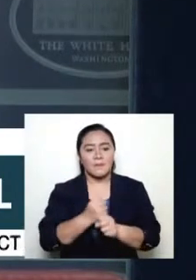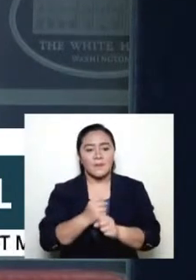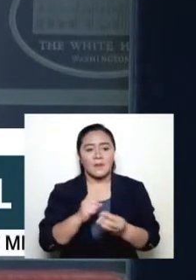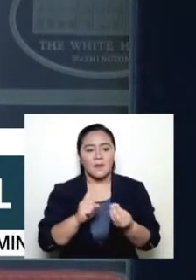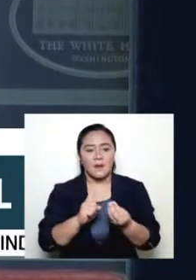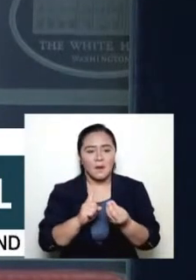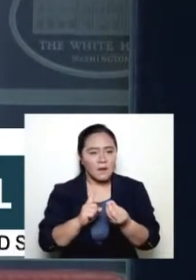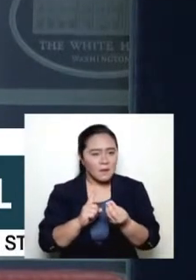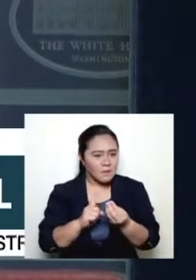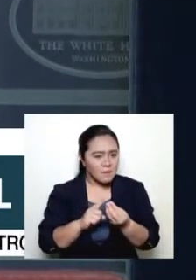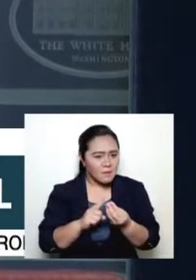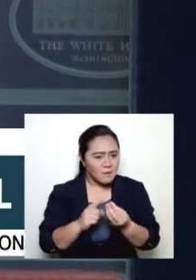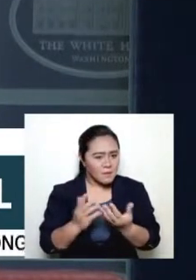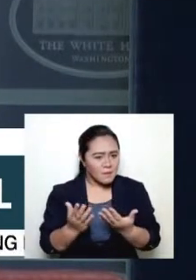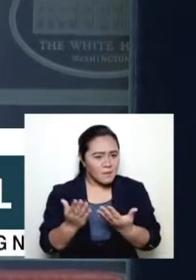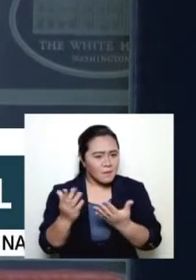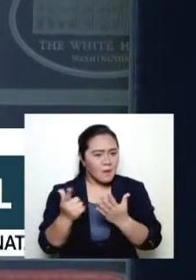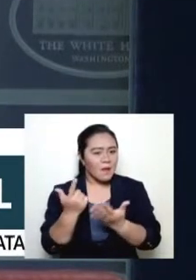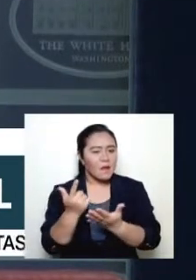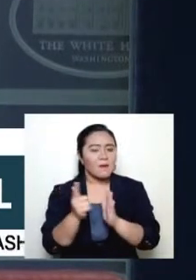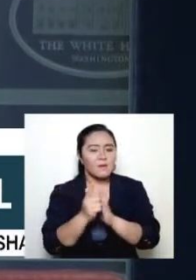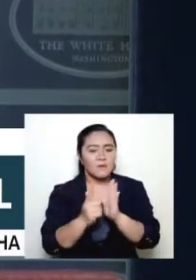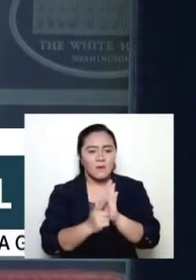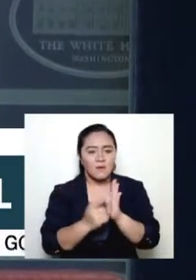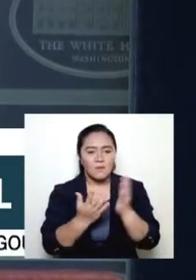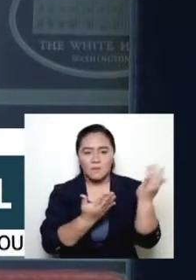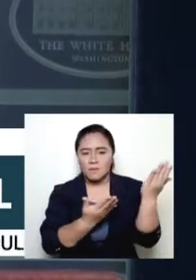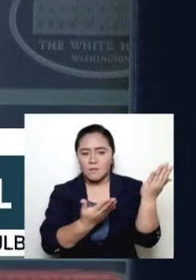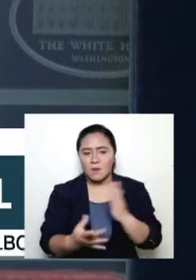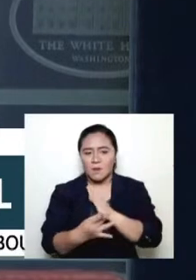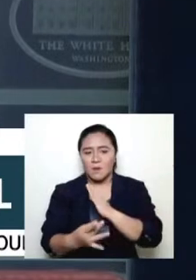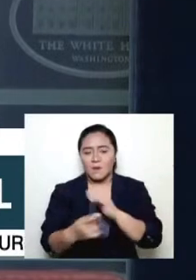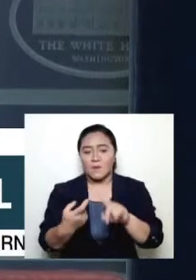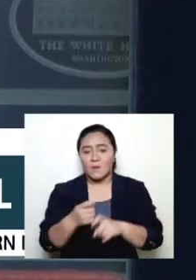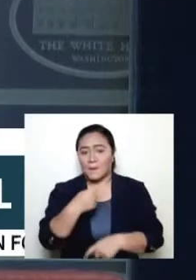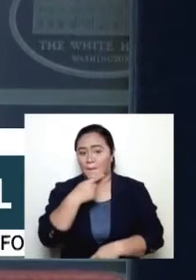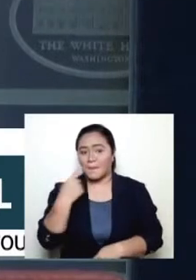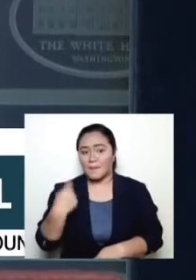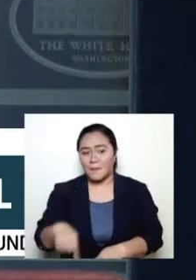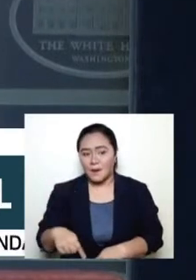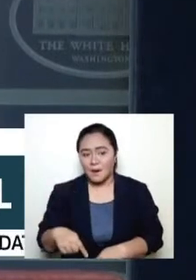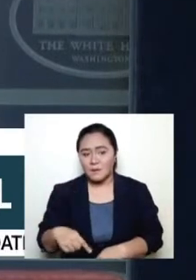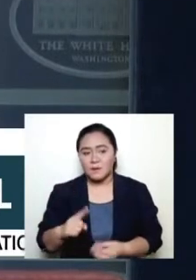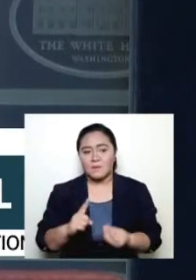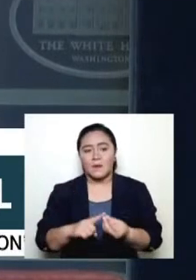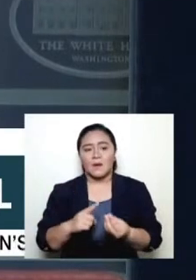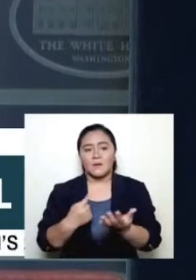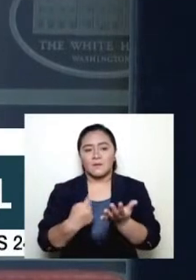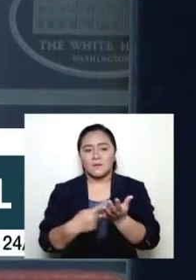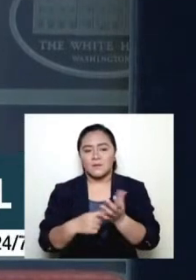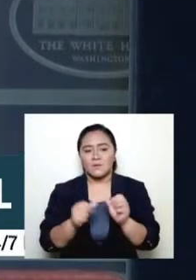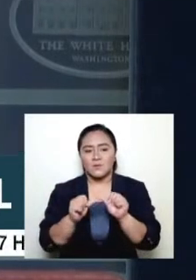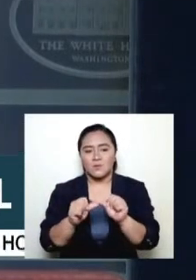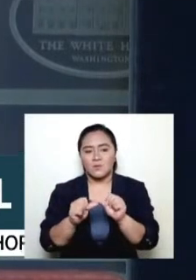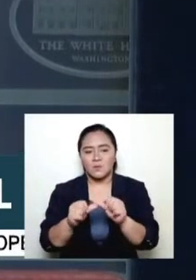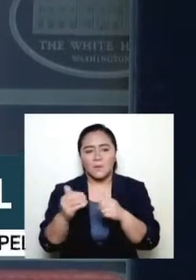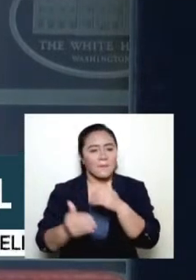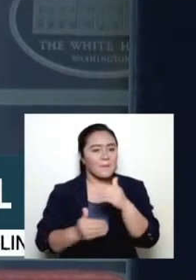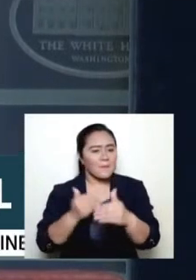a ban on importing oil from Russia. And those discussions are ongoing internally and also with our counterparts